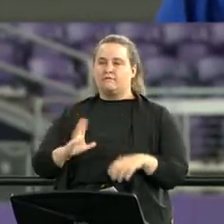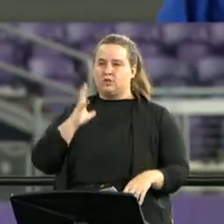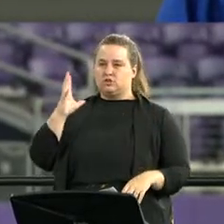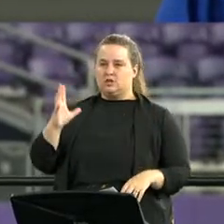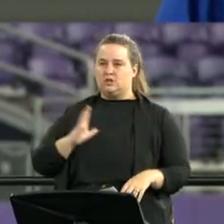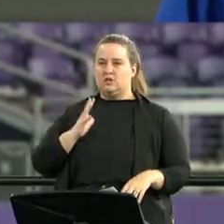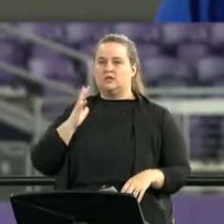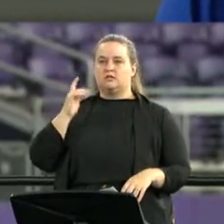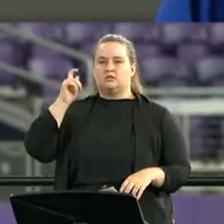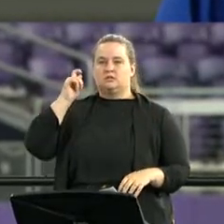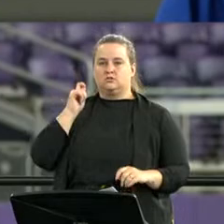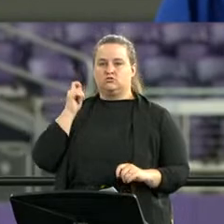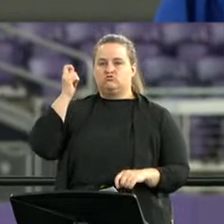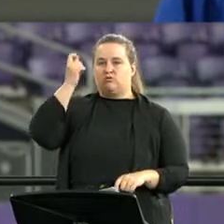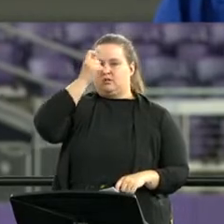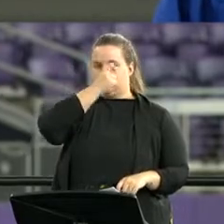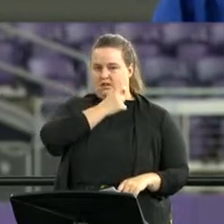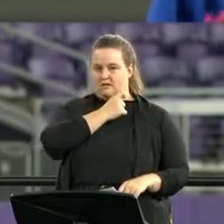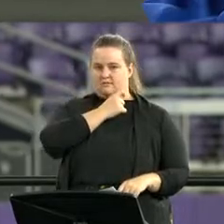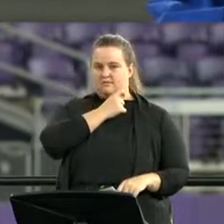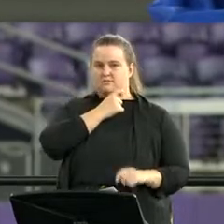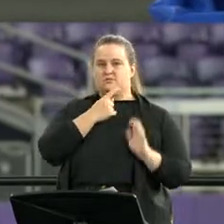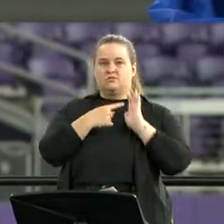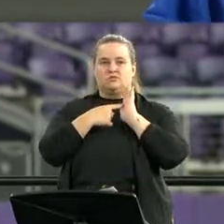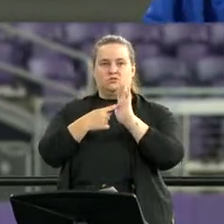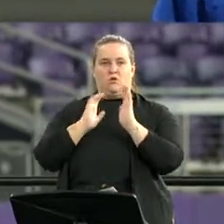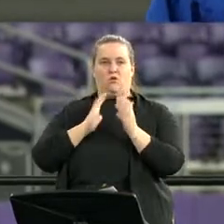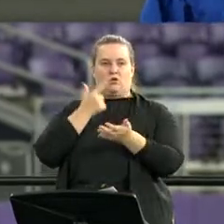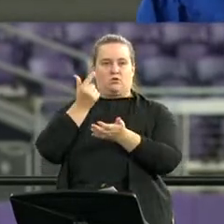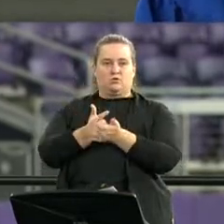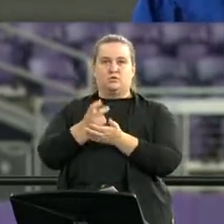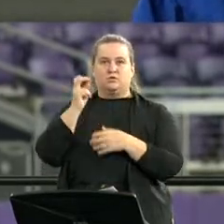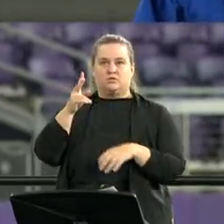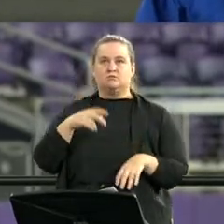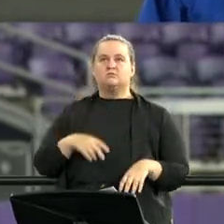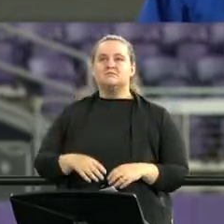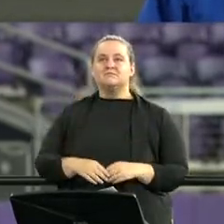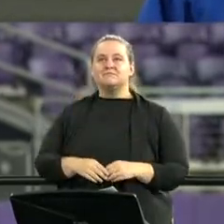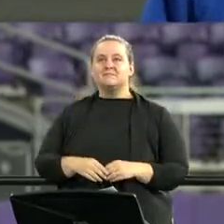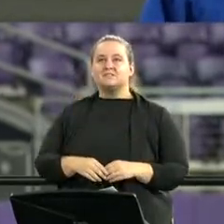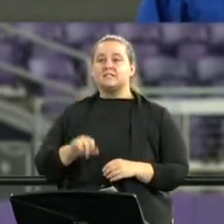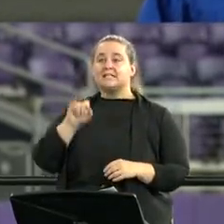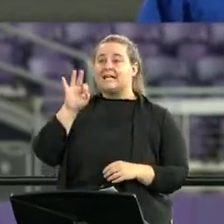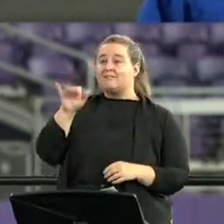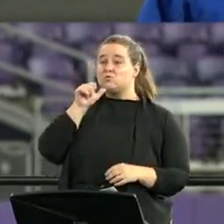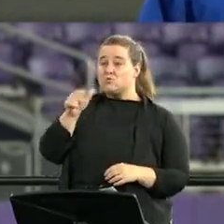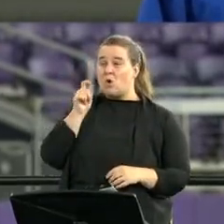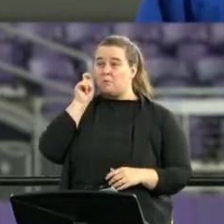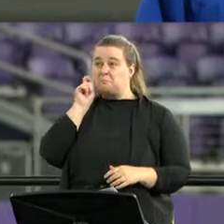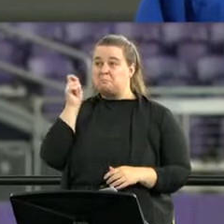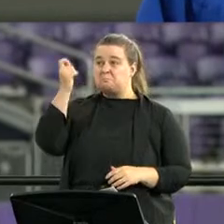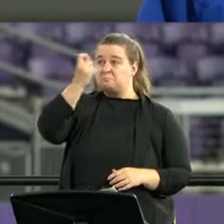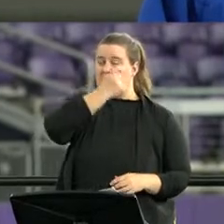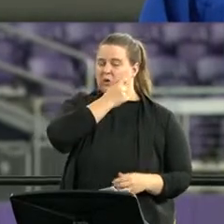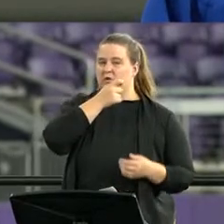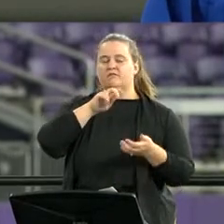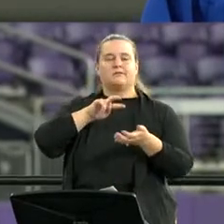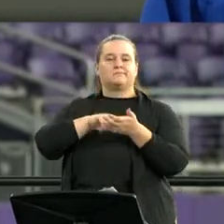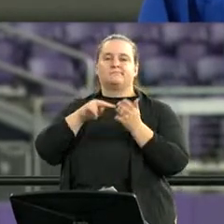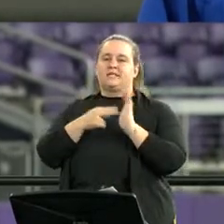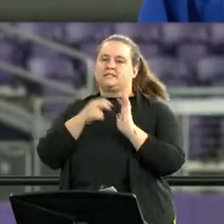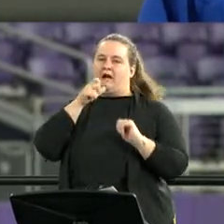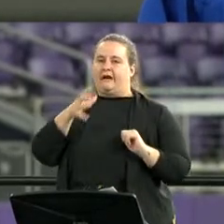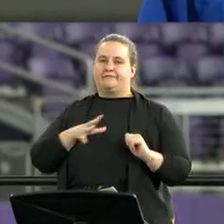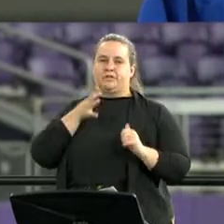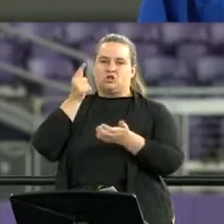our tassels to the opposite side to symbolize our graduation. That's right. If you don't move your tassel, you have not